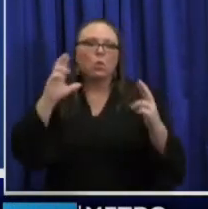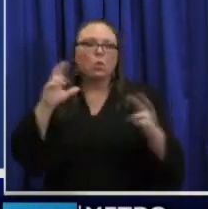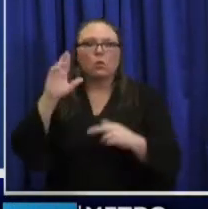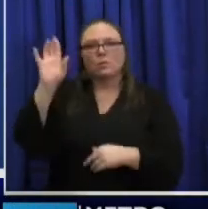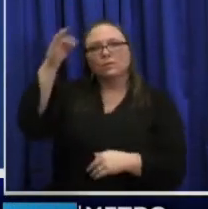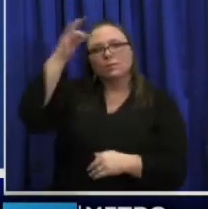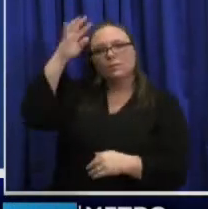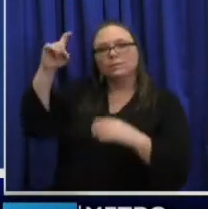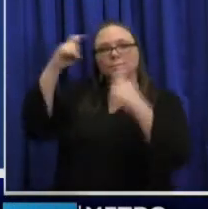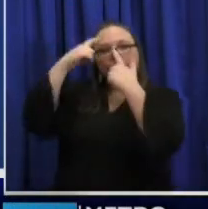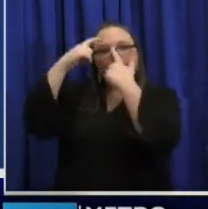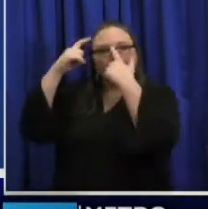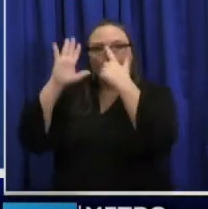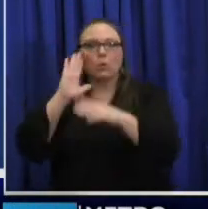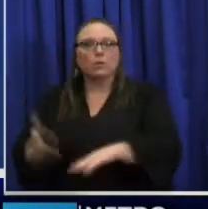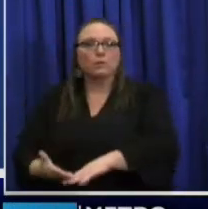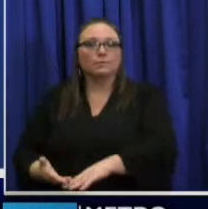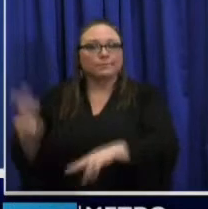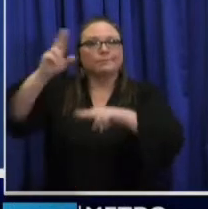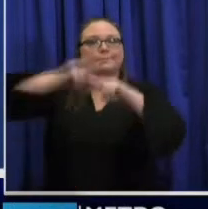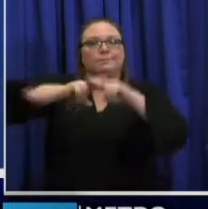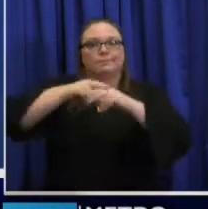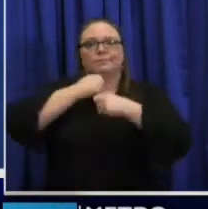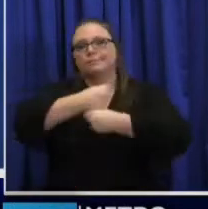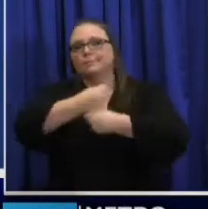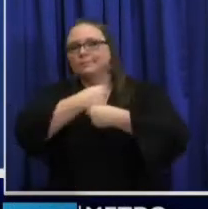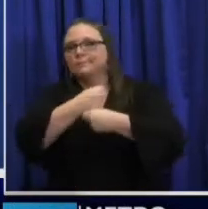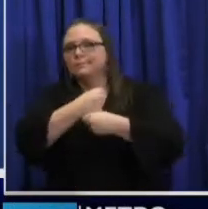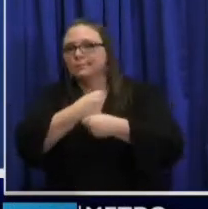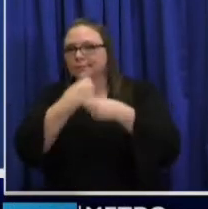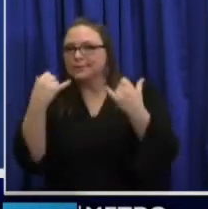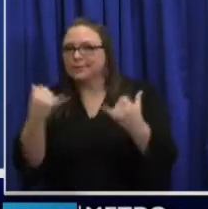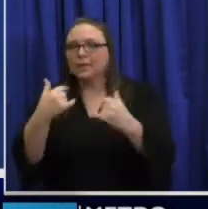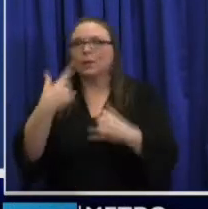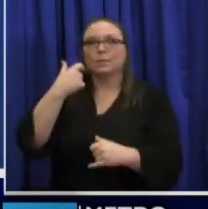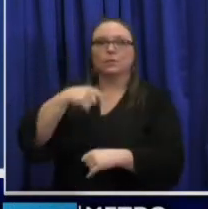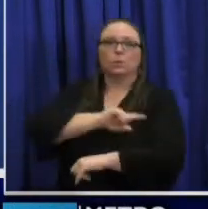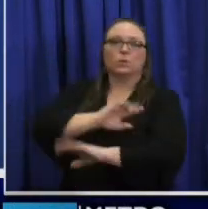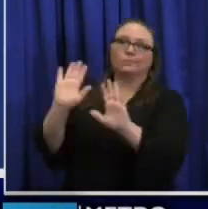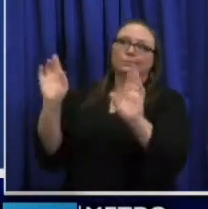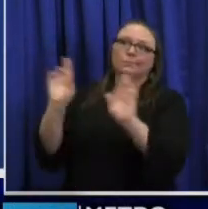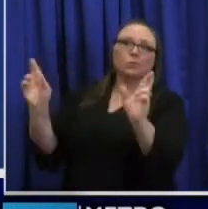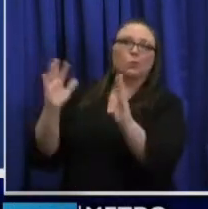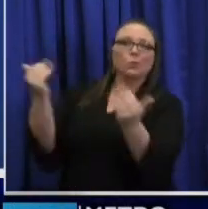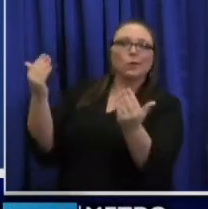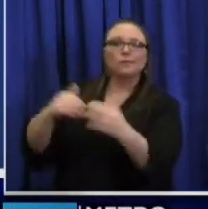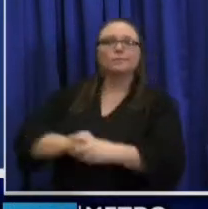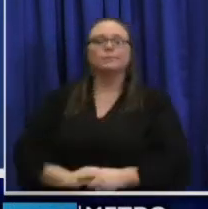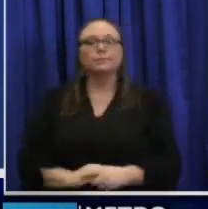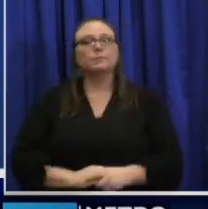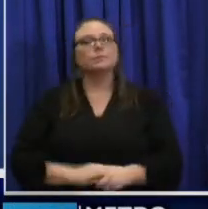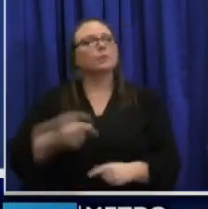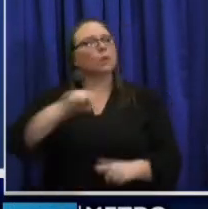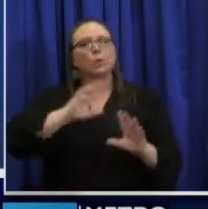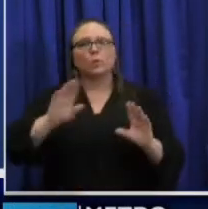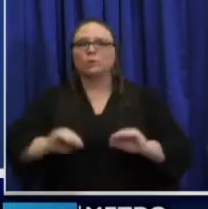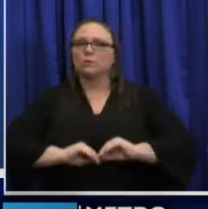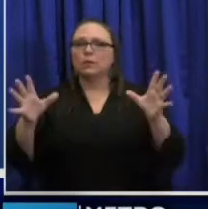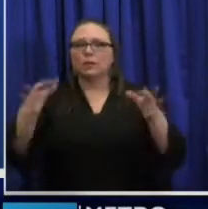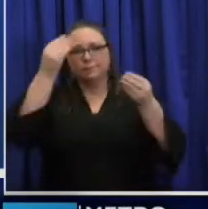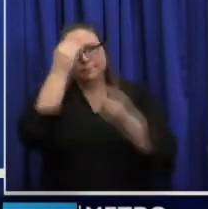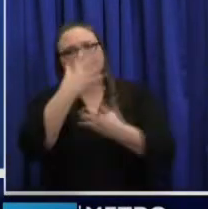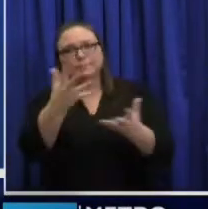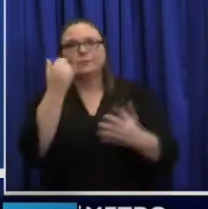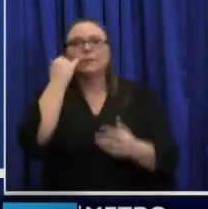federal government will increase production. Nashville is ready. And we're committed to transparency. If we have